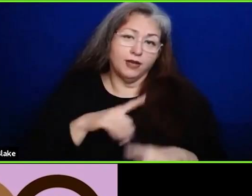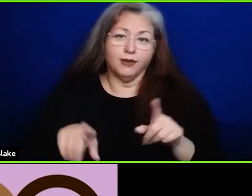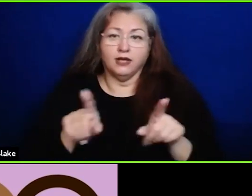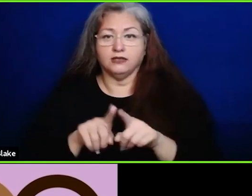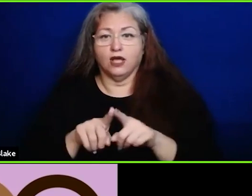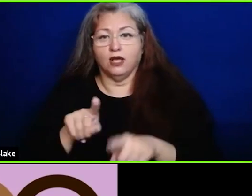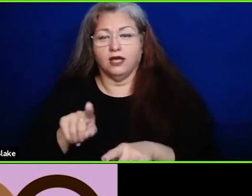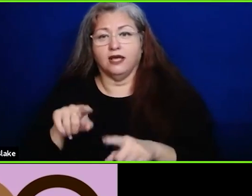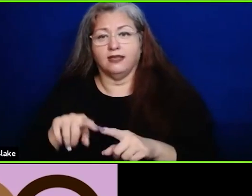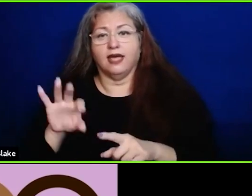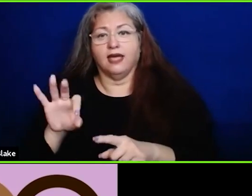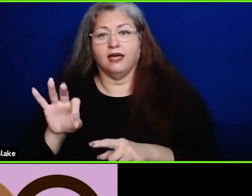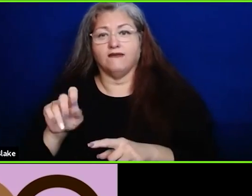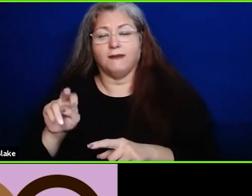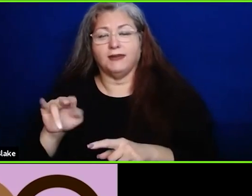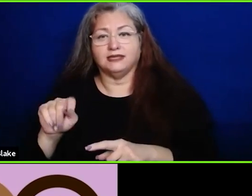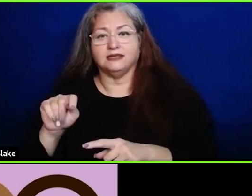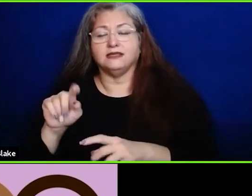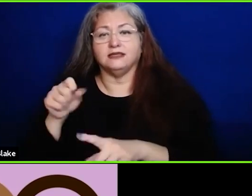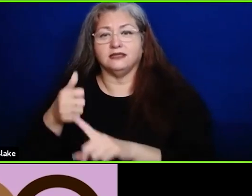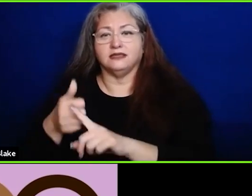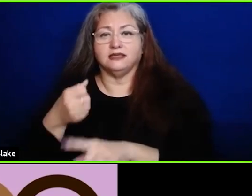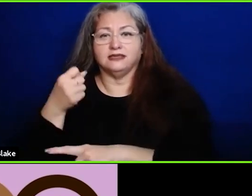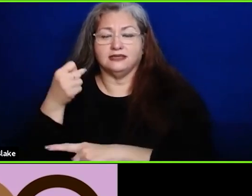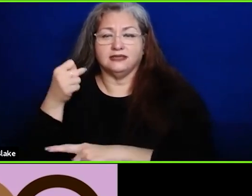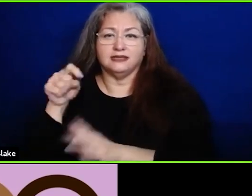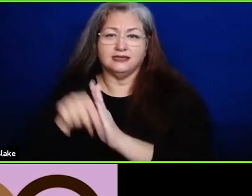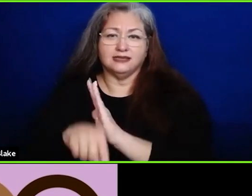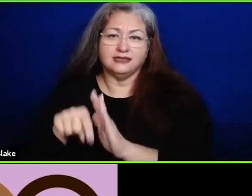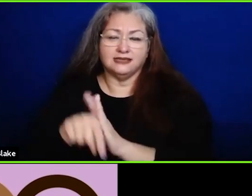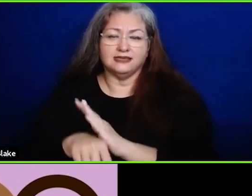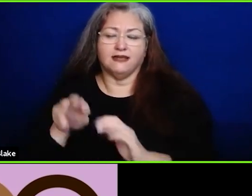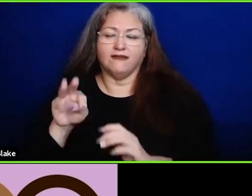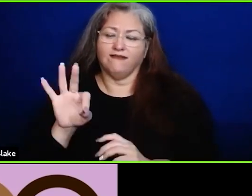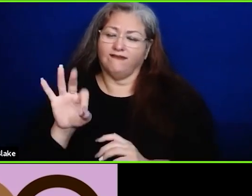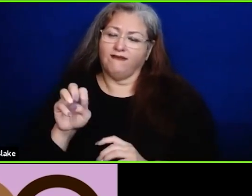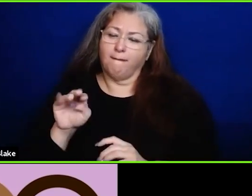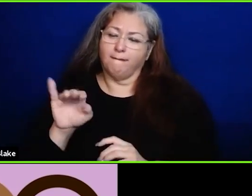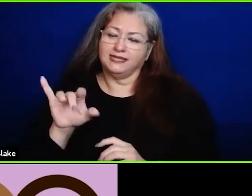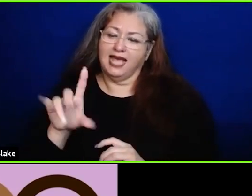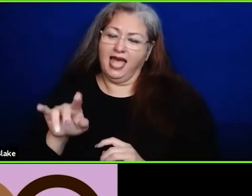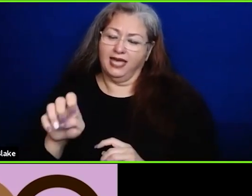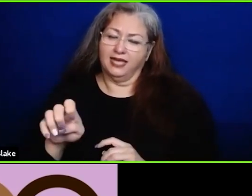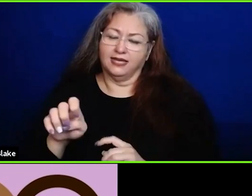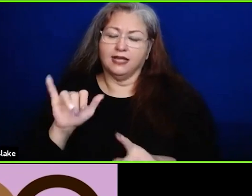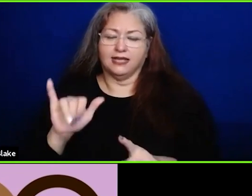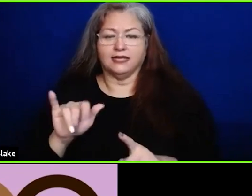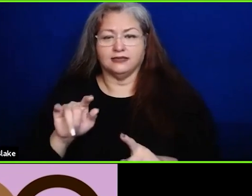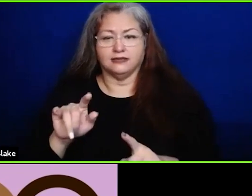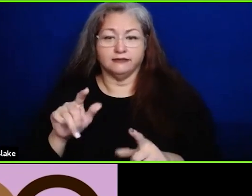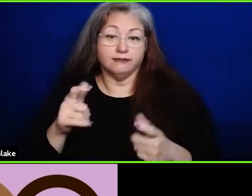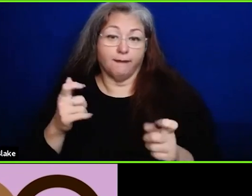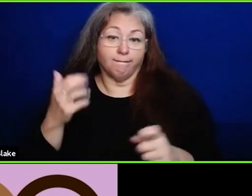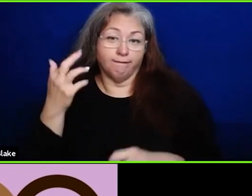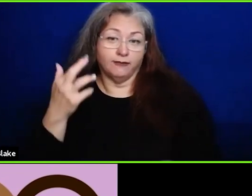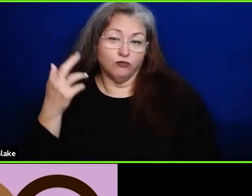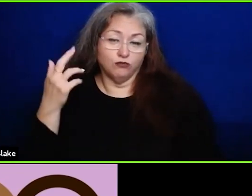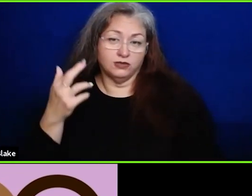femicides in many countries. So those two things are definitely a factor. And